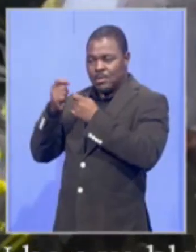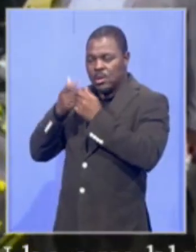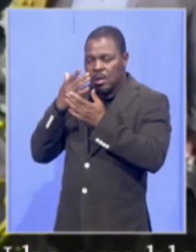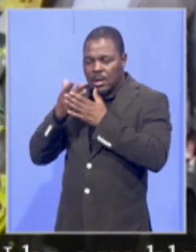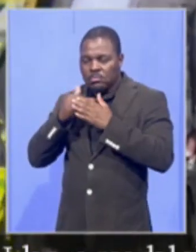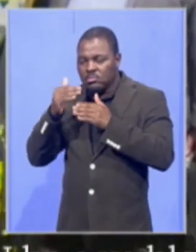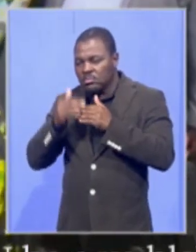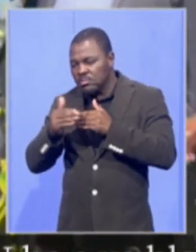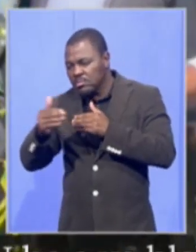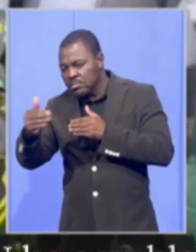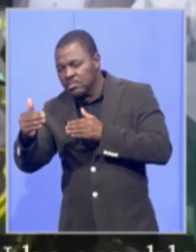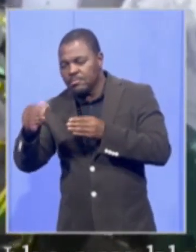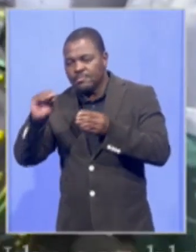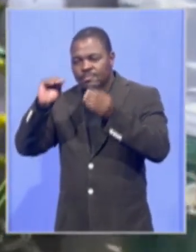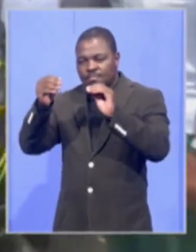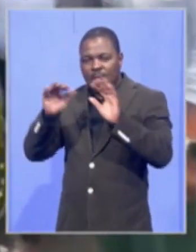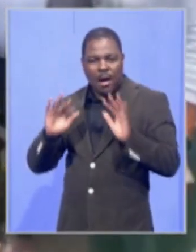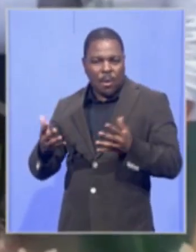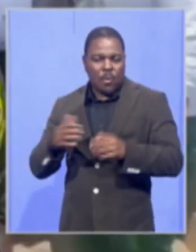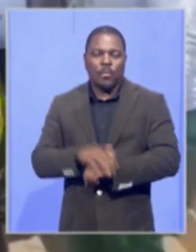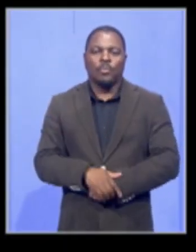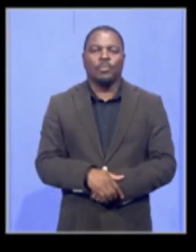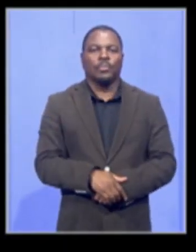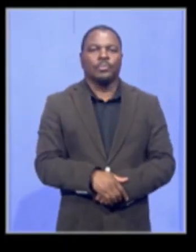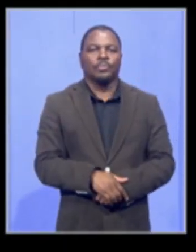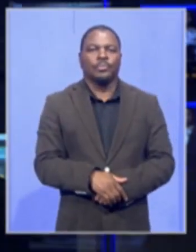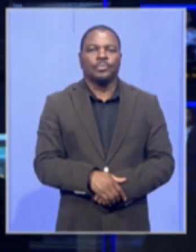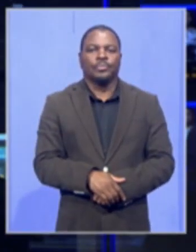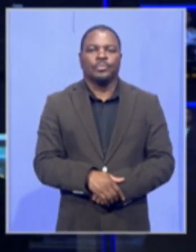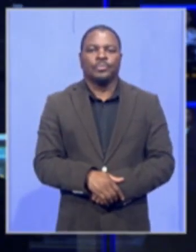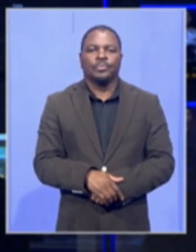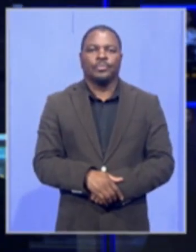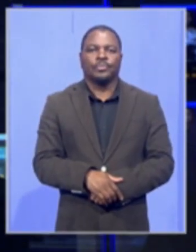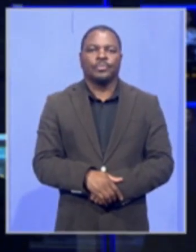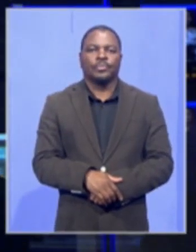diphetho tse lothwang ke NEC.